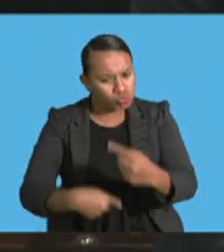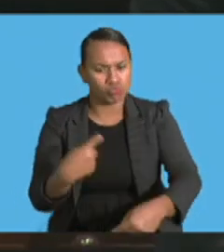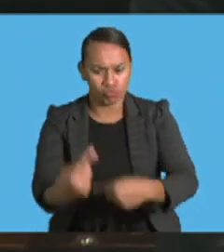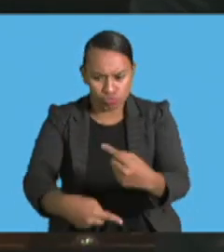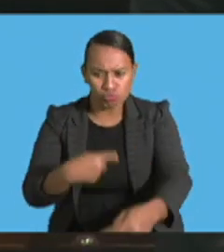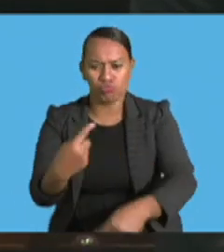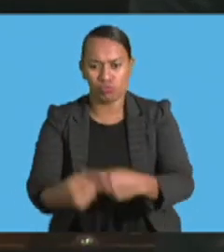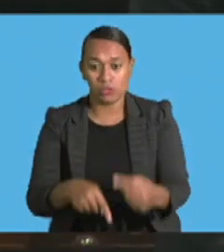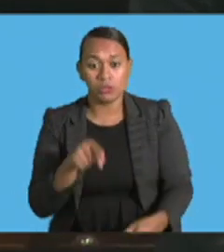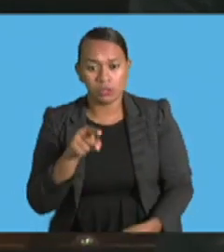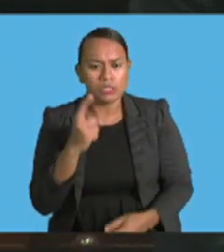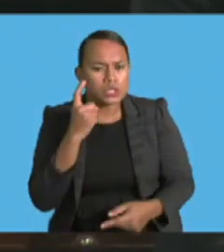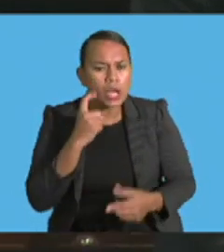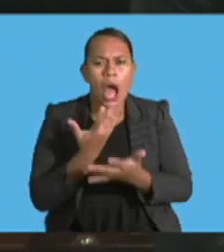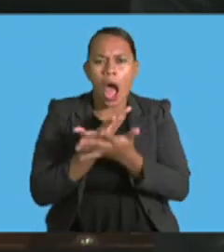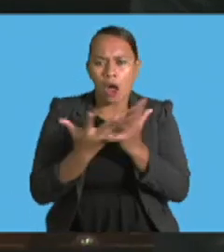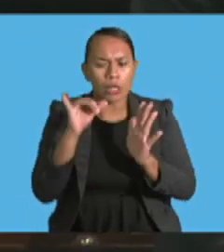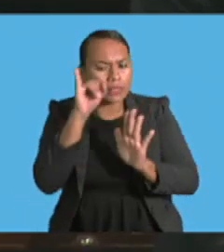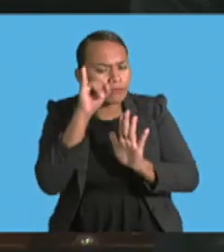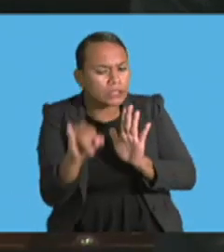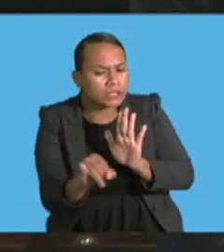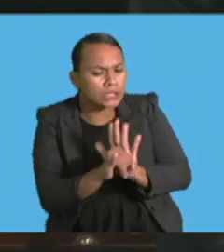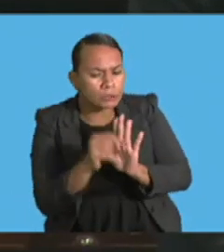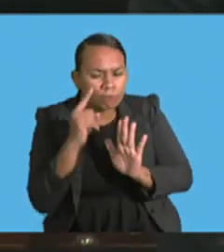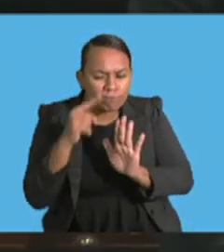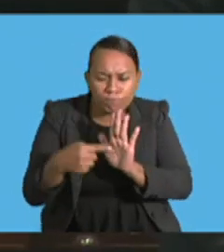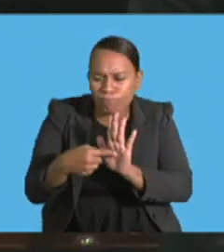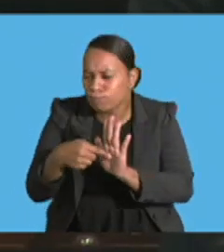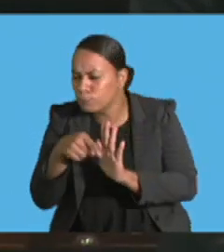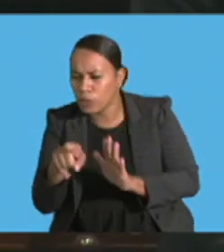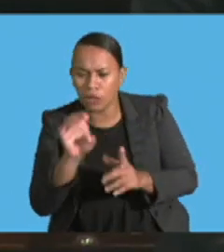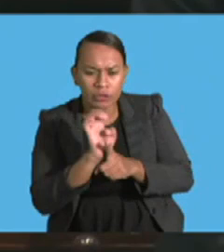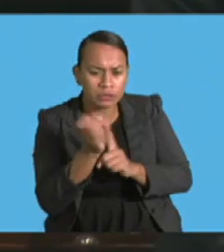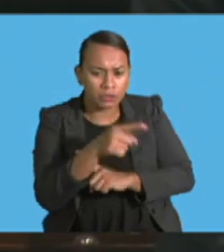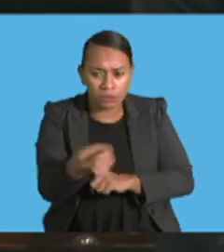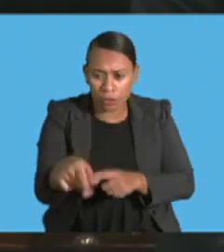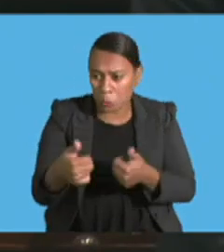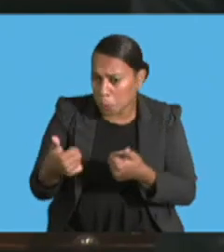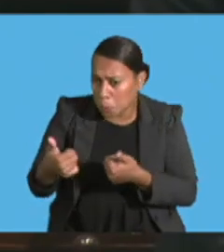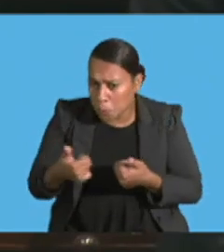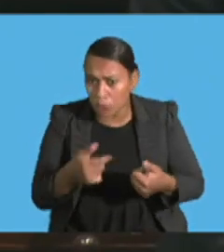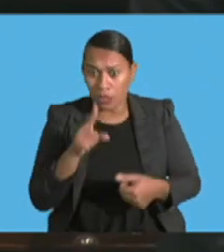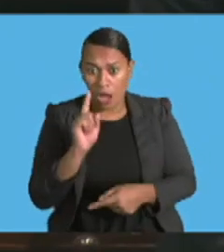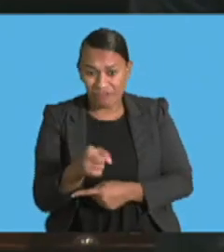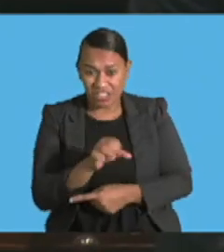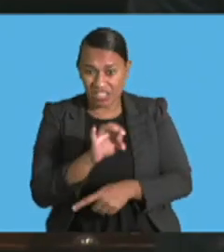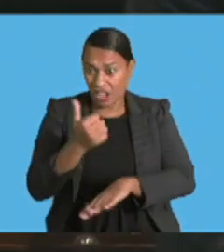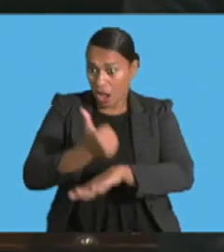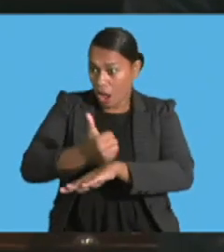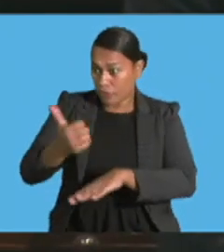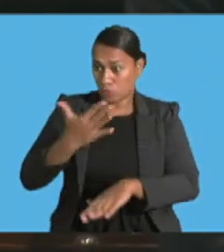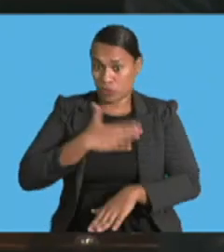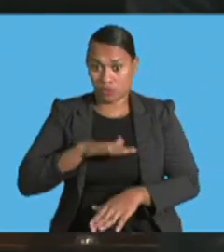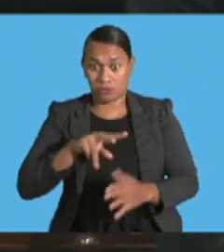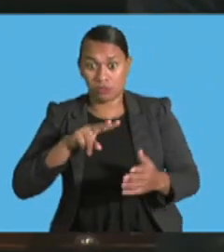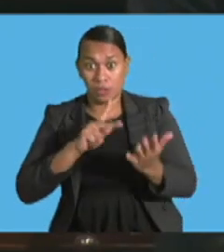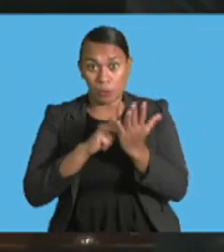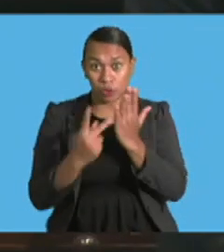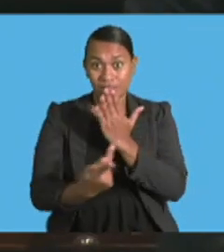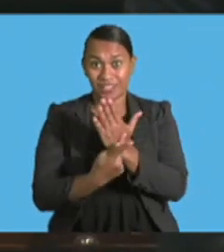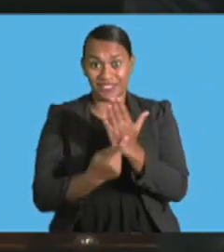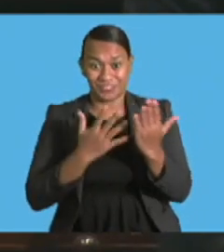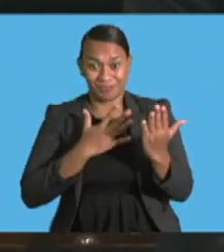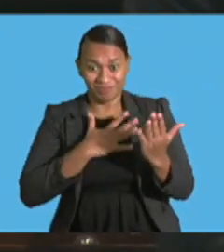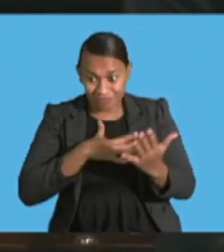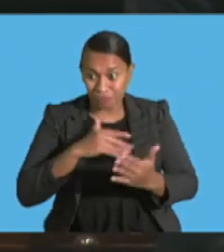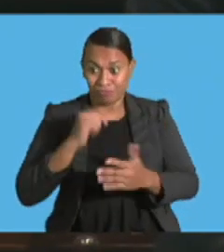identify the environmental, social and economic impacts of any project prior to decision making. It aims to predict